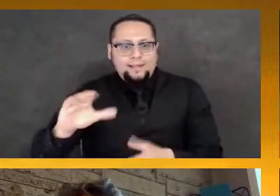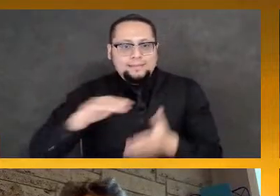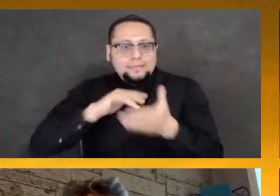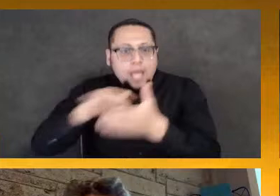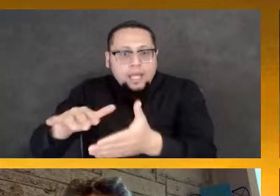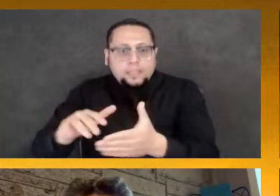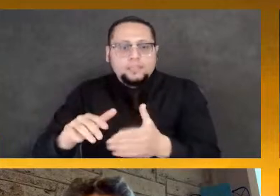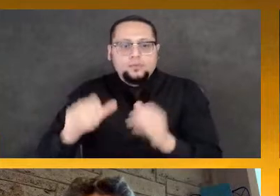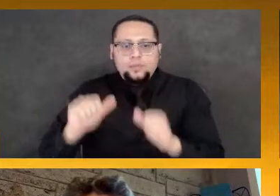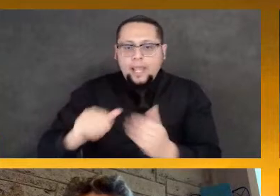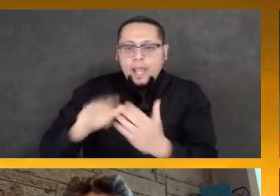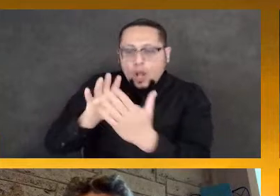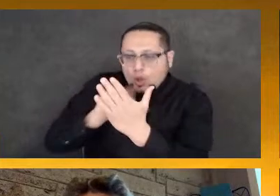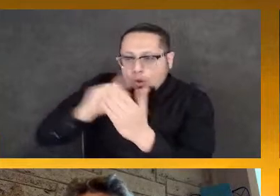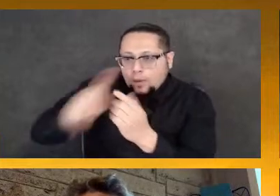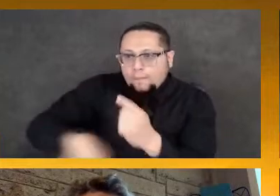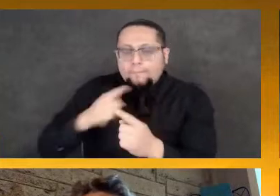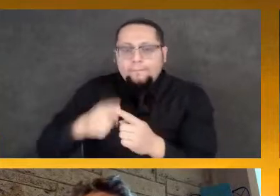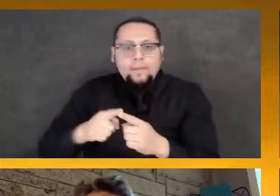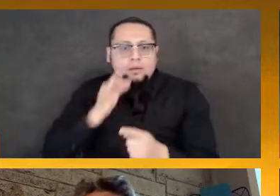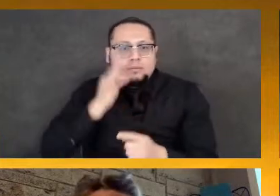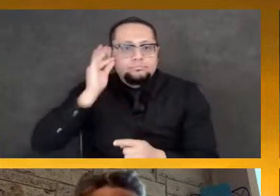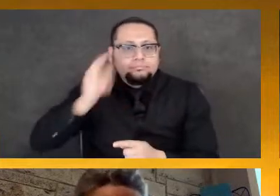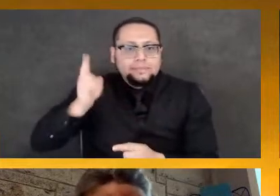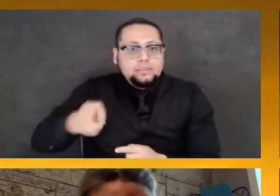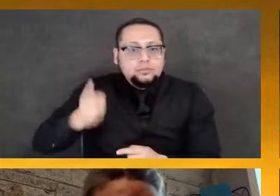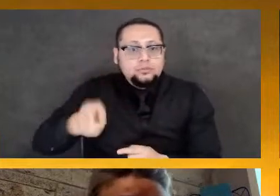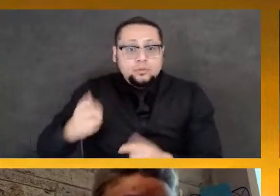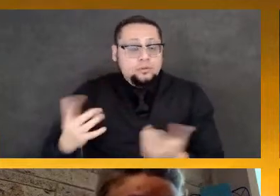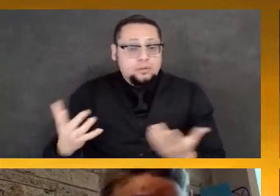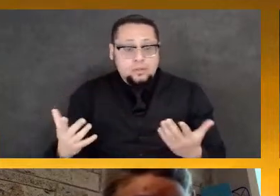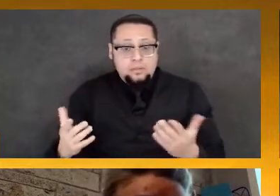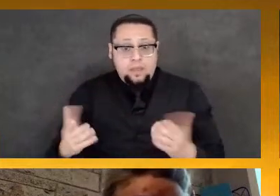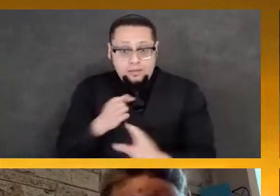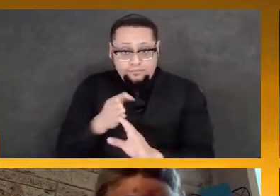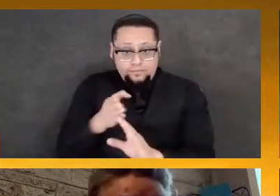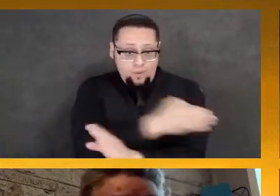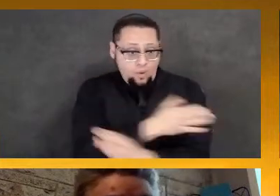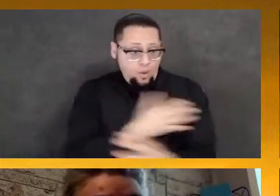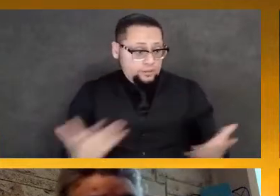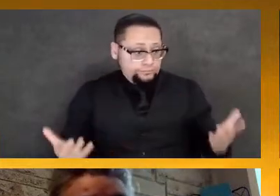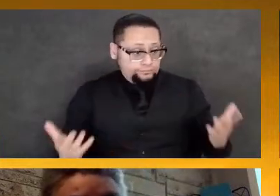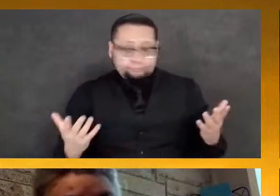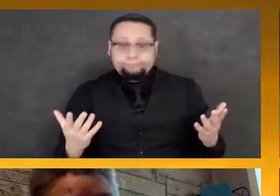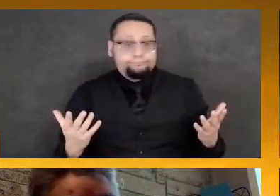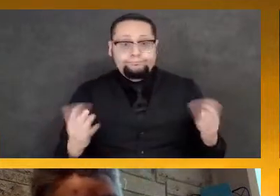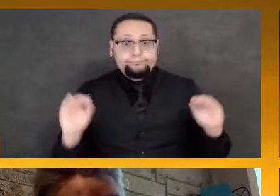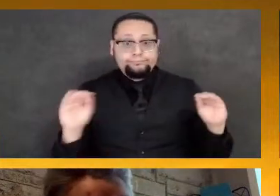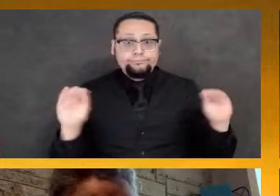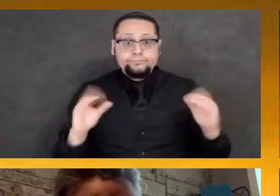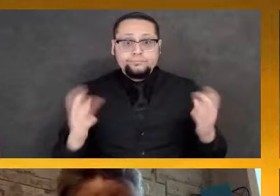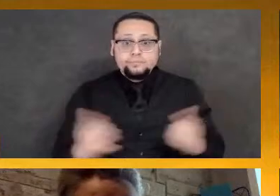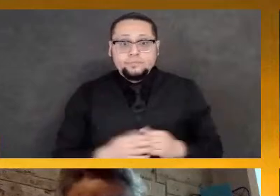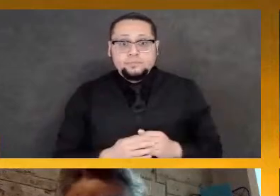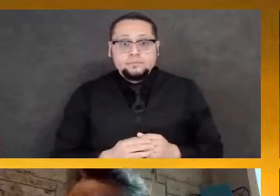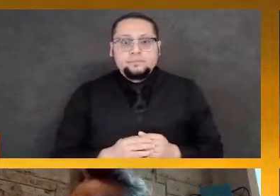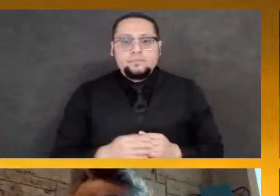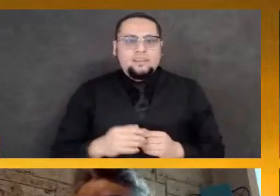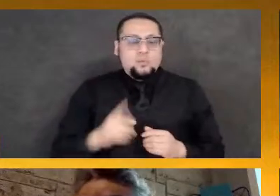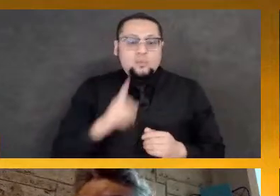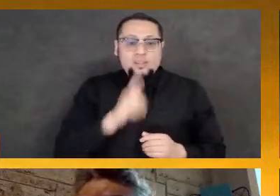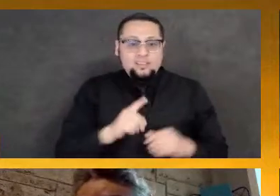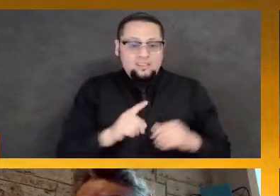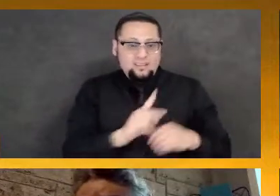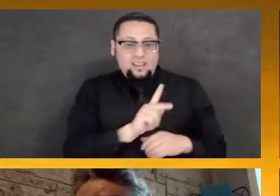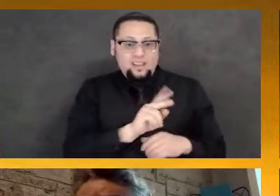about the indigenous history. But basically, you get, you know, that they were here, we were here when the Europeans came,